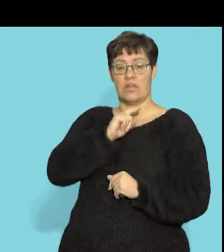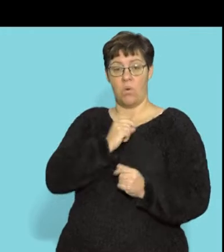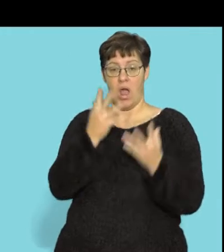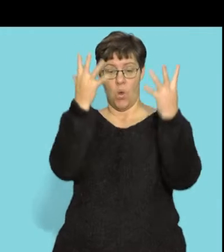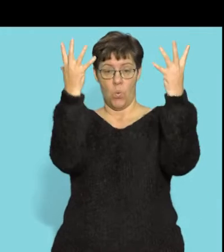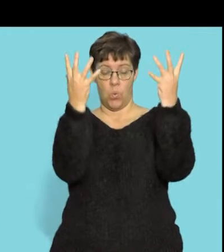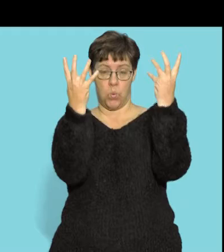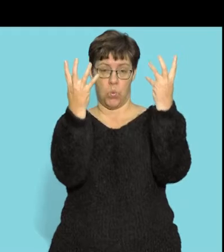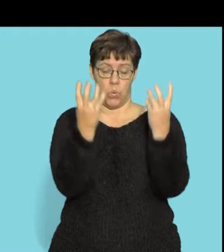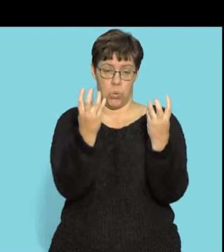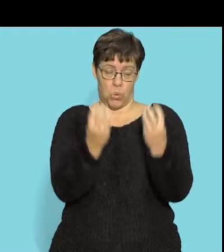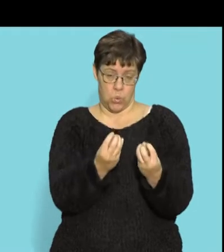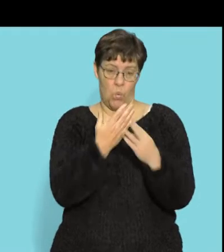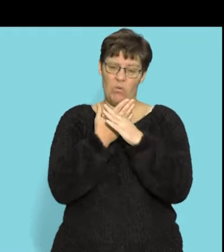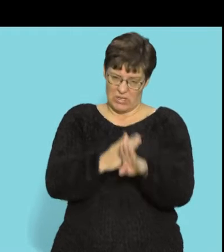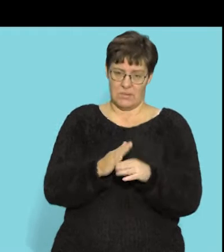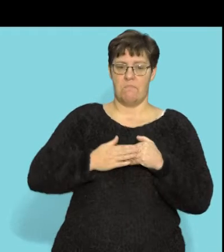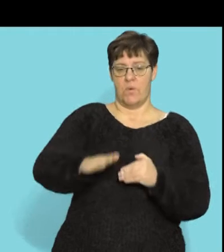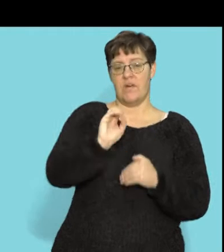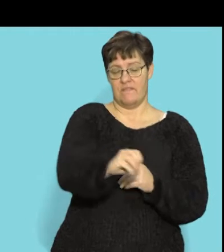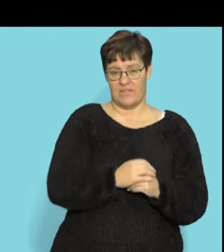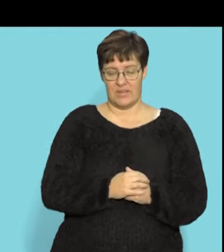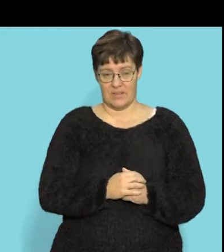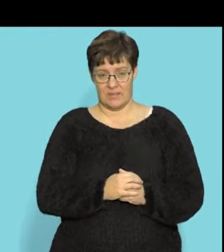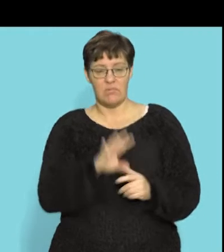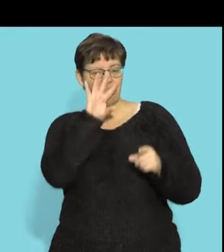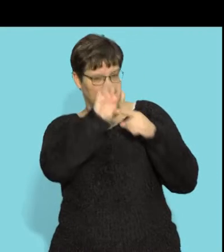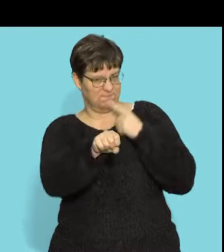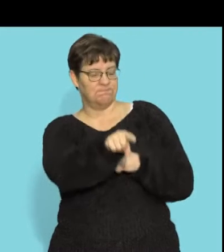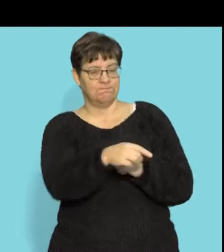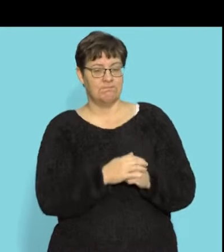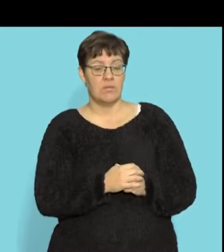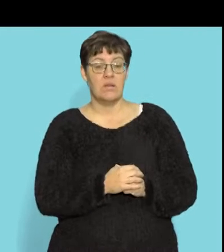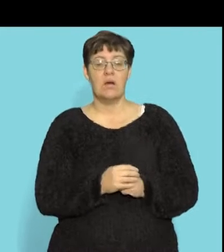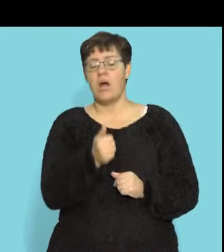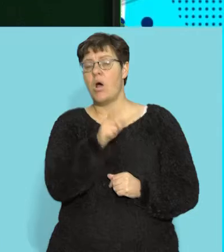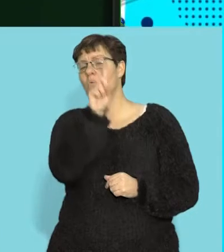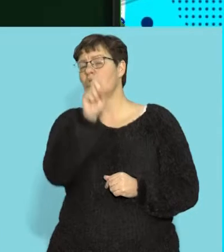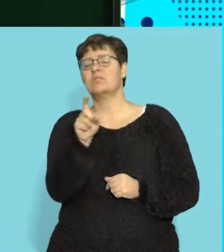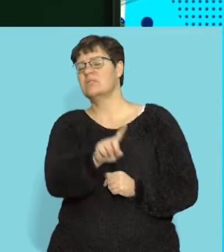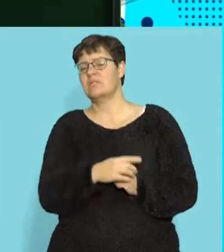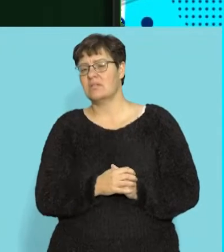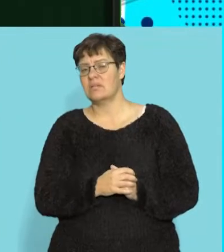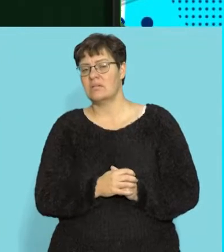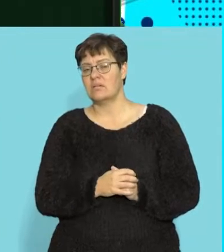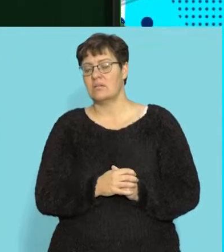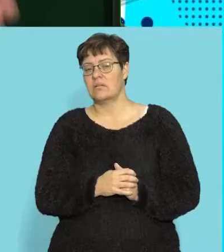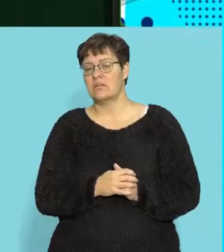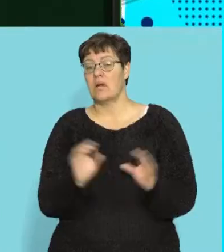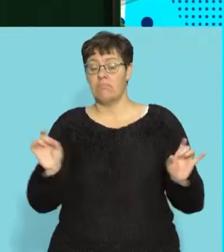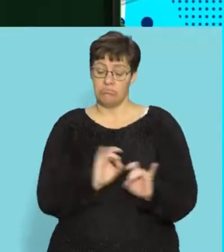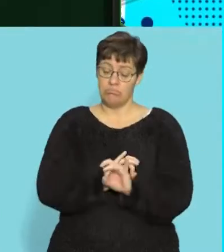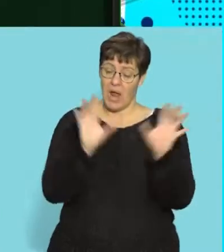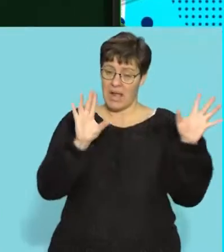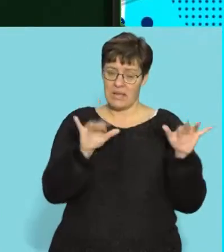in the brightness of the light bulb. So that was the conclusion. So the main question that we asked is, what happens to